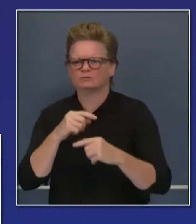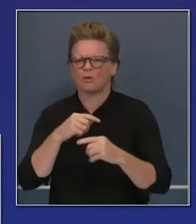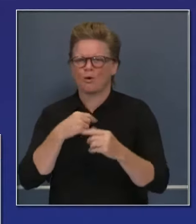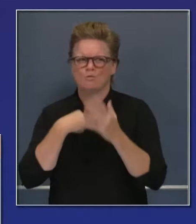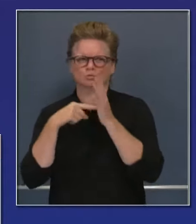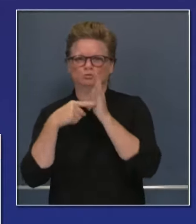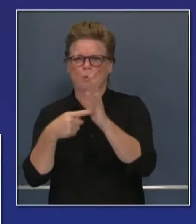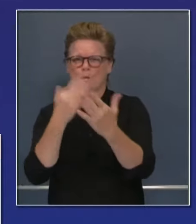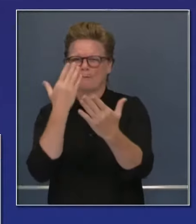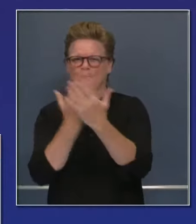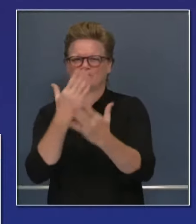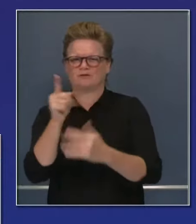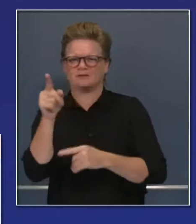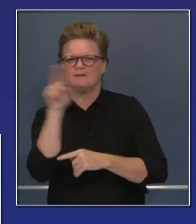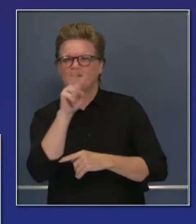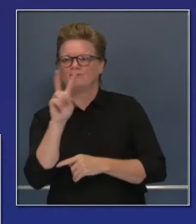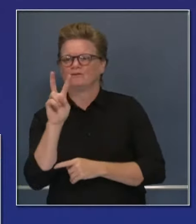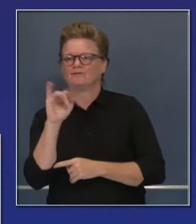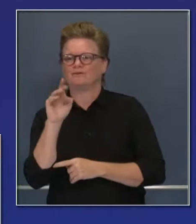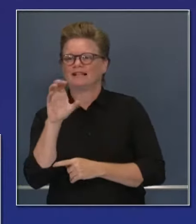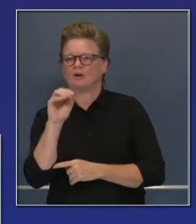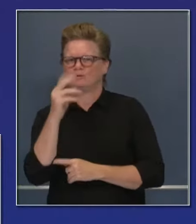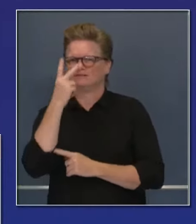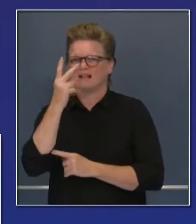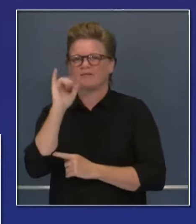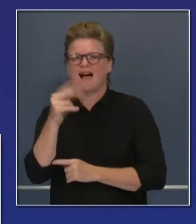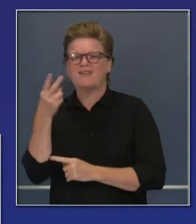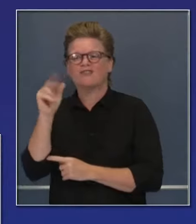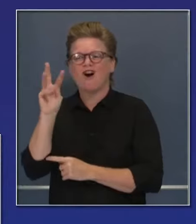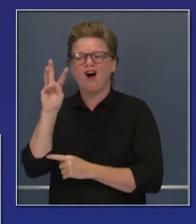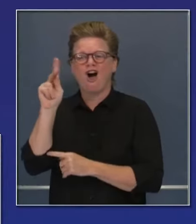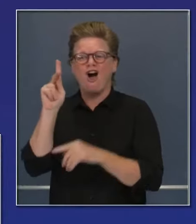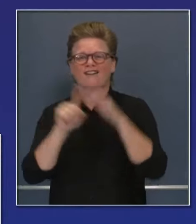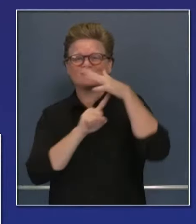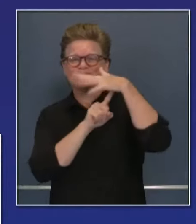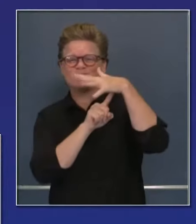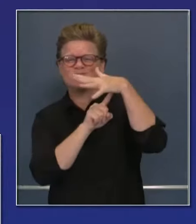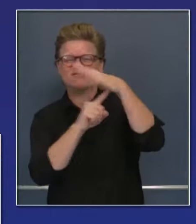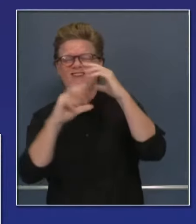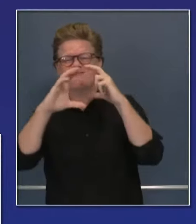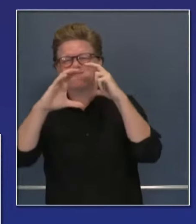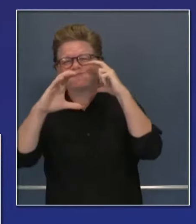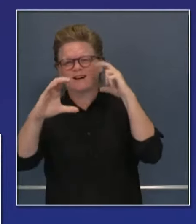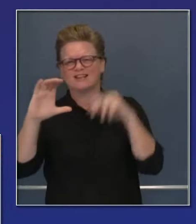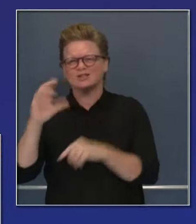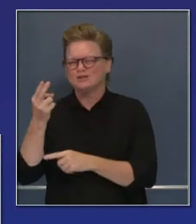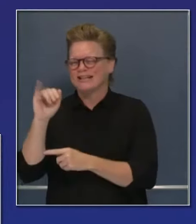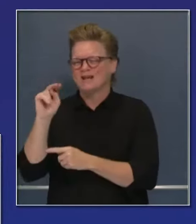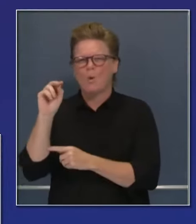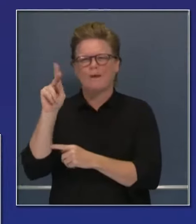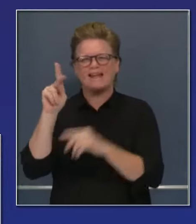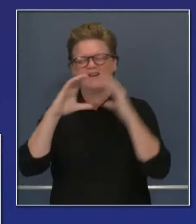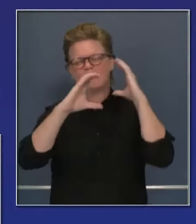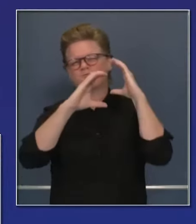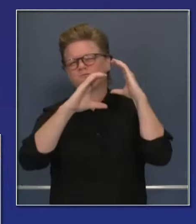had Black Hawk helicopters and Chinook helicopter come in when the smoke